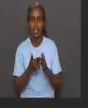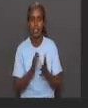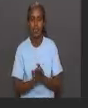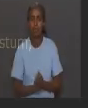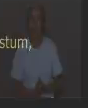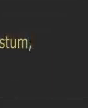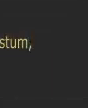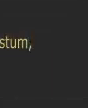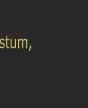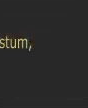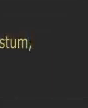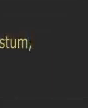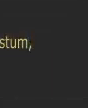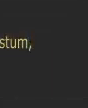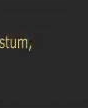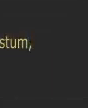Begin.